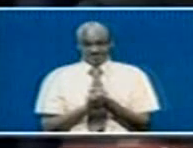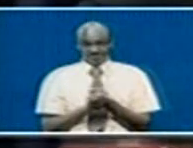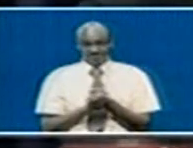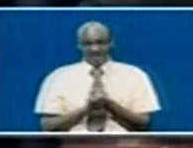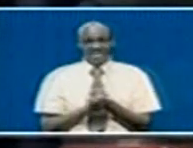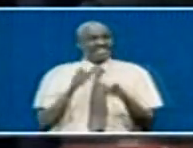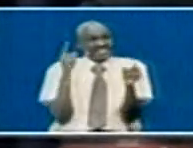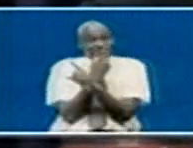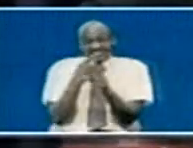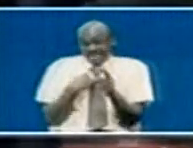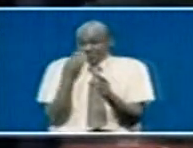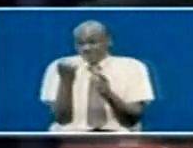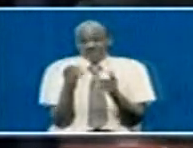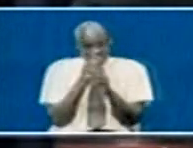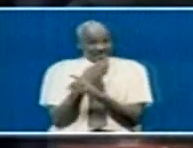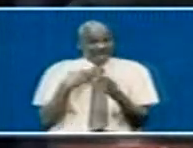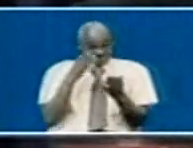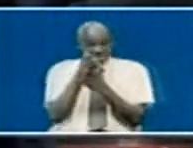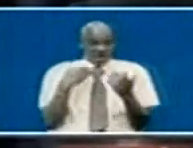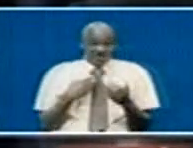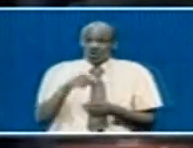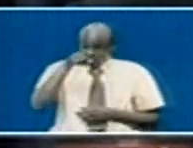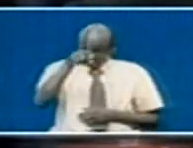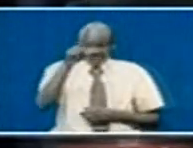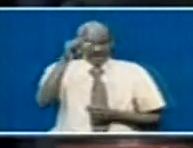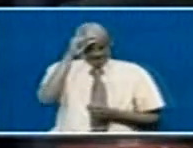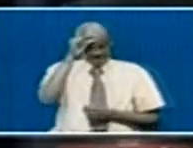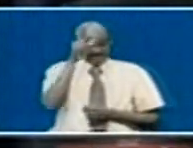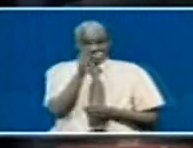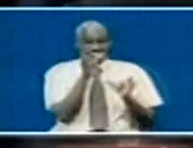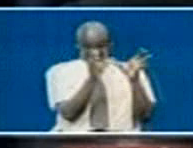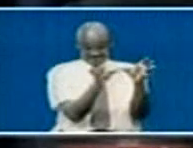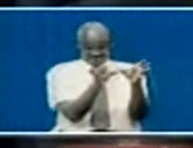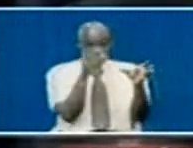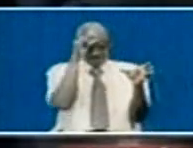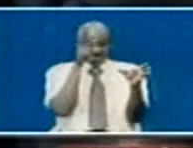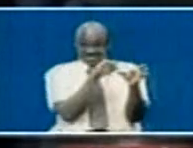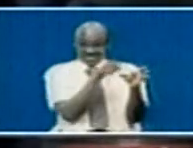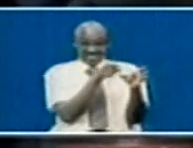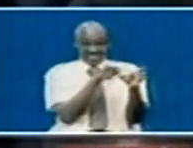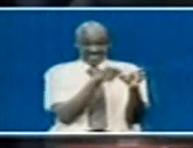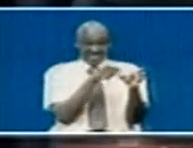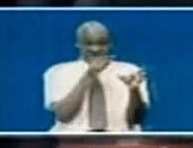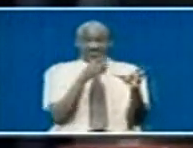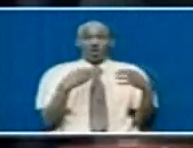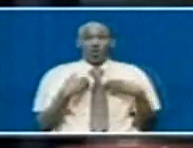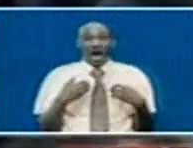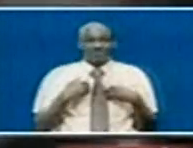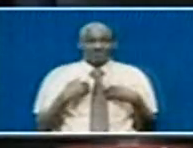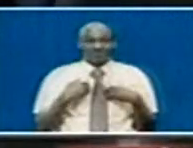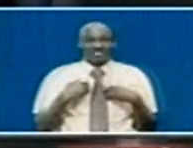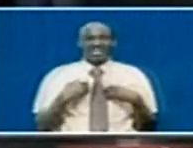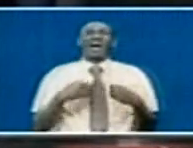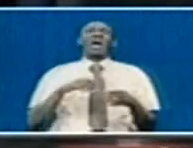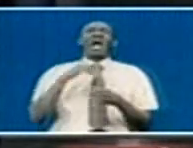main difference that exists is that you as a state, you as a government, you have the entire